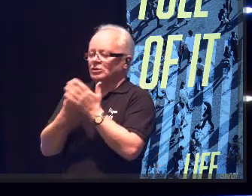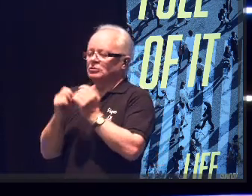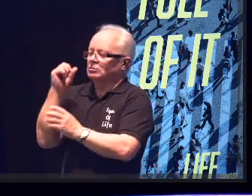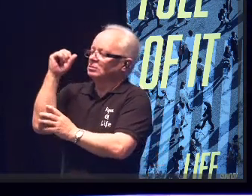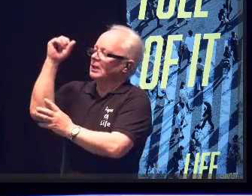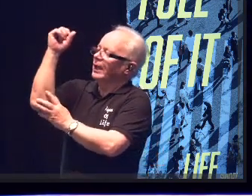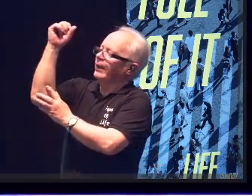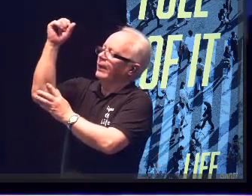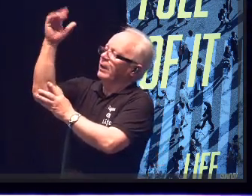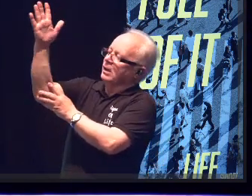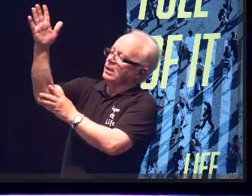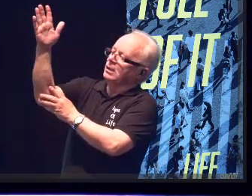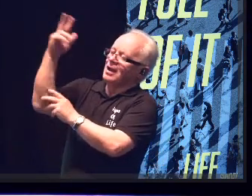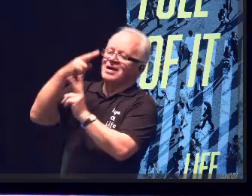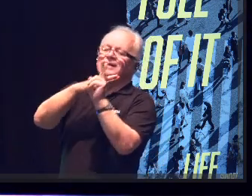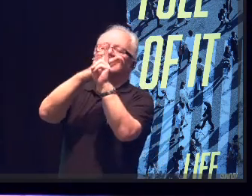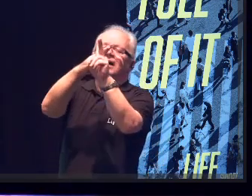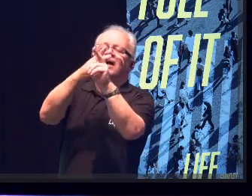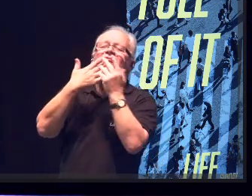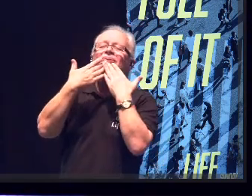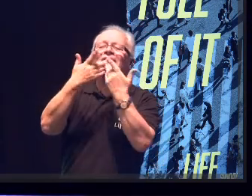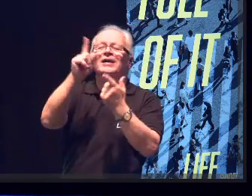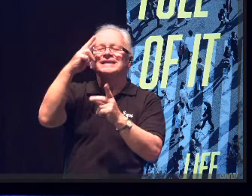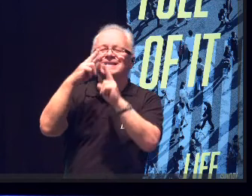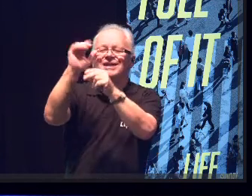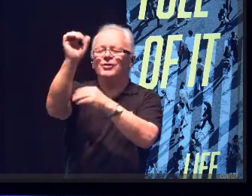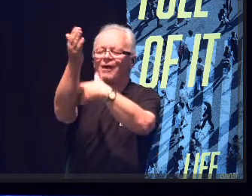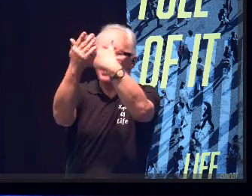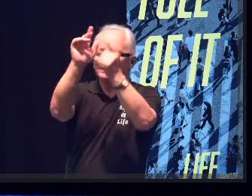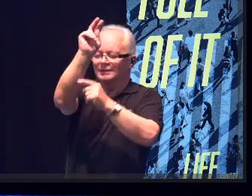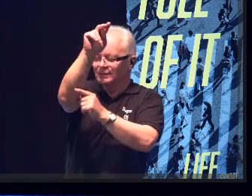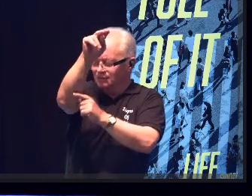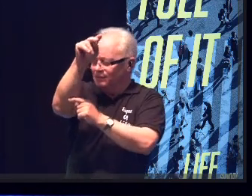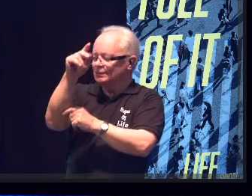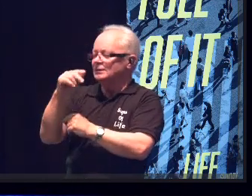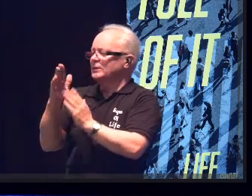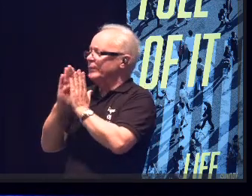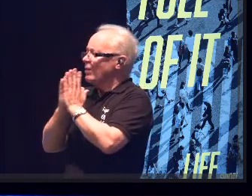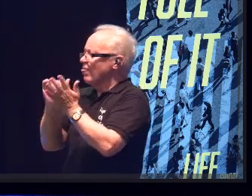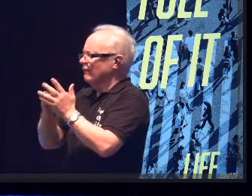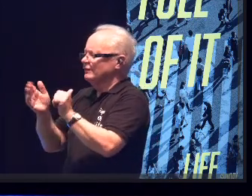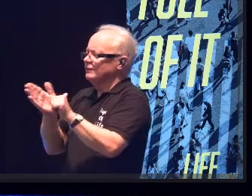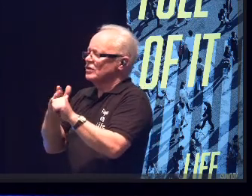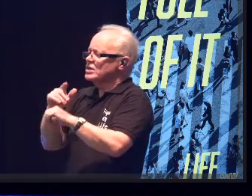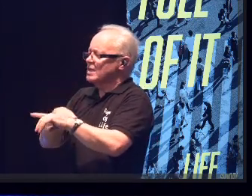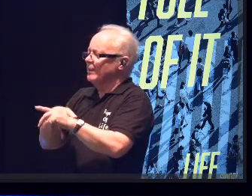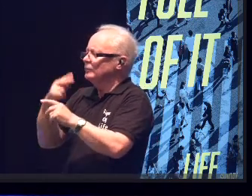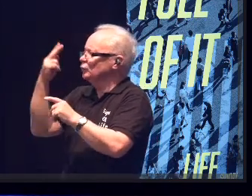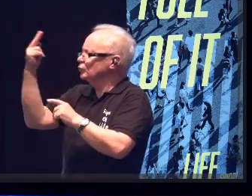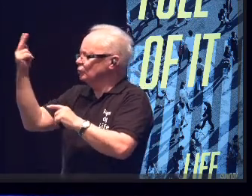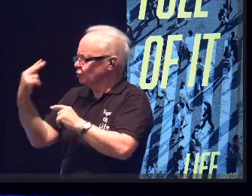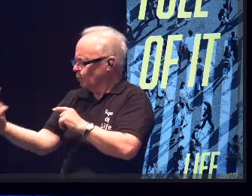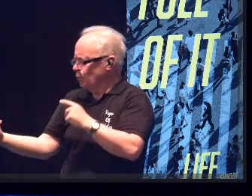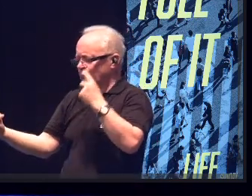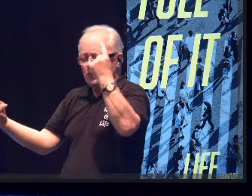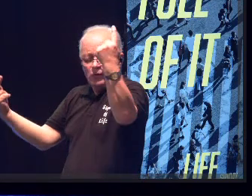so that we can see it and get you? Thank you. See your hand in the balcony. Anybody else pray that prayer for the first time this morning? There's two down there. Thank